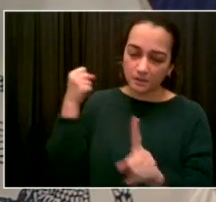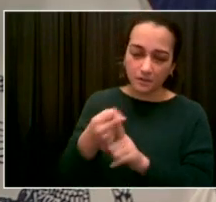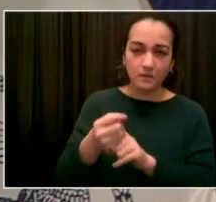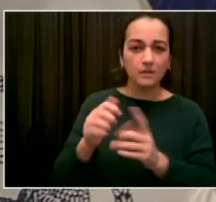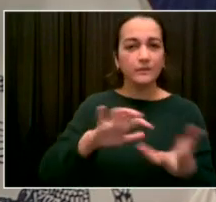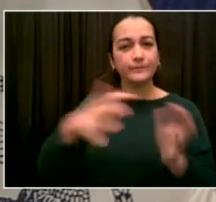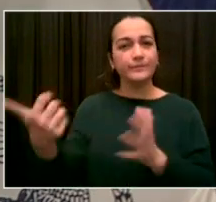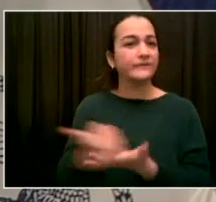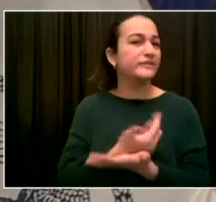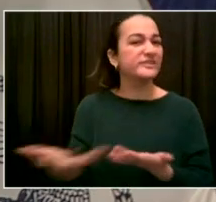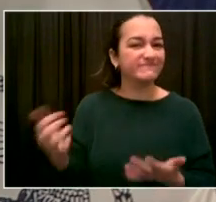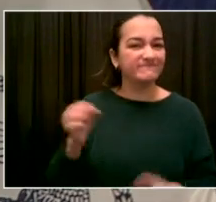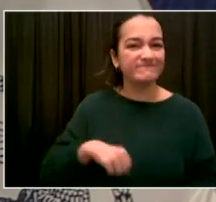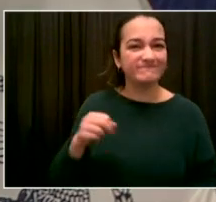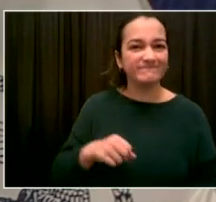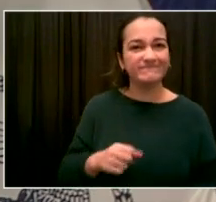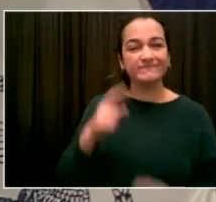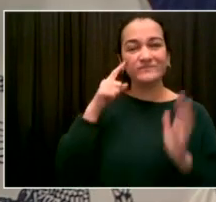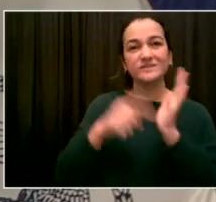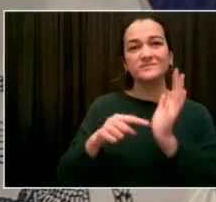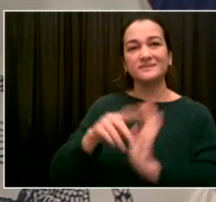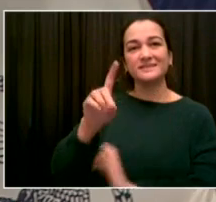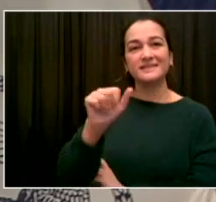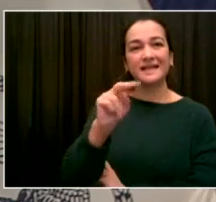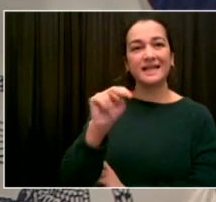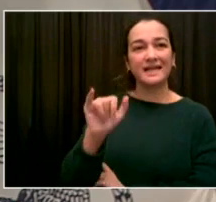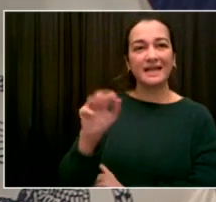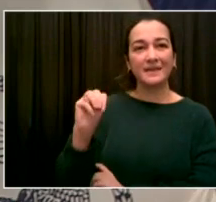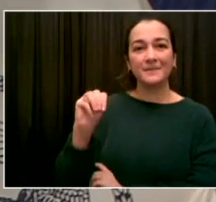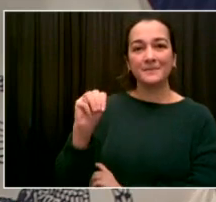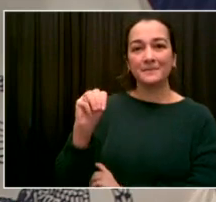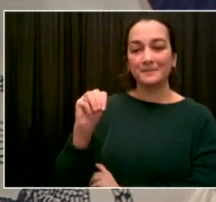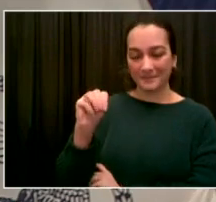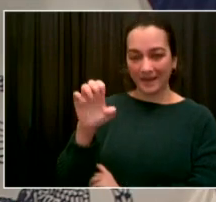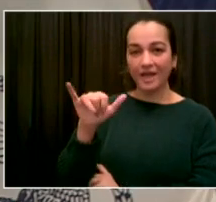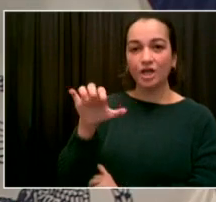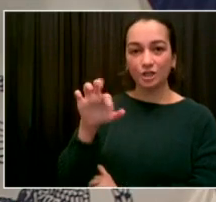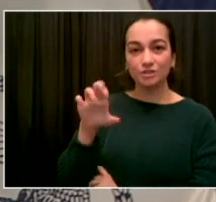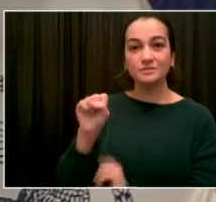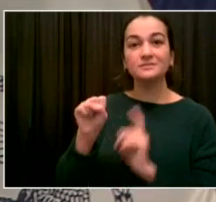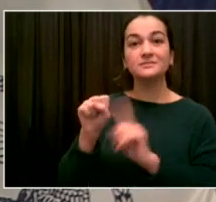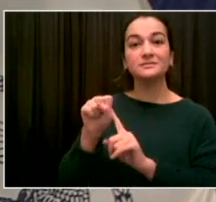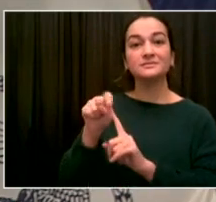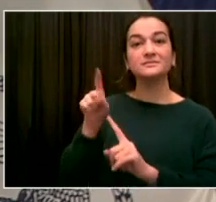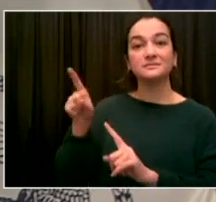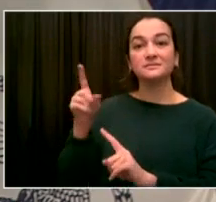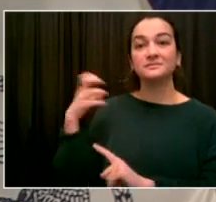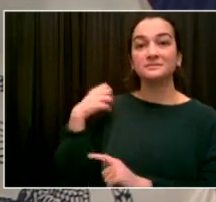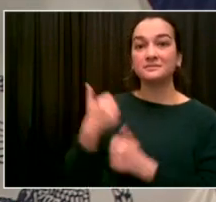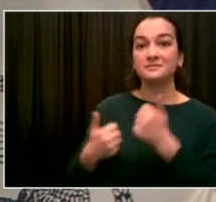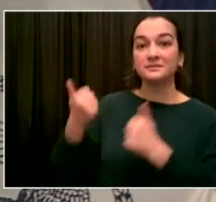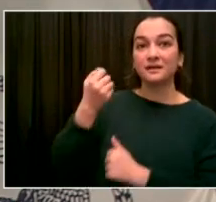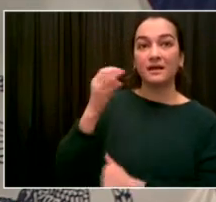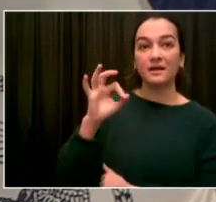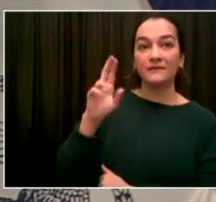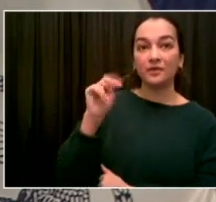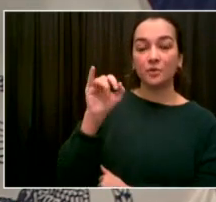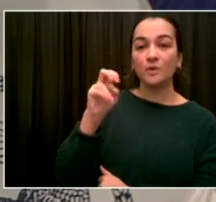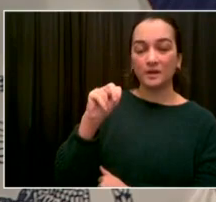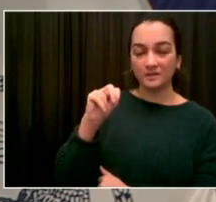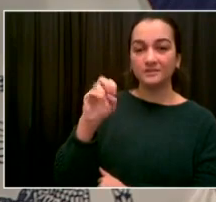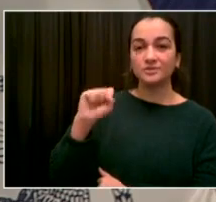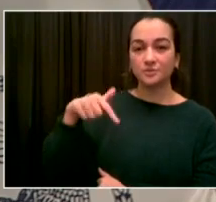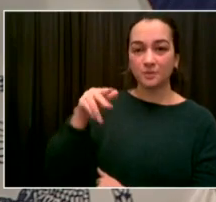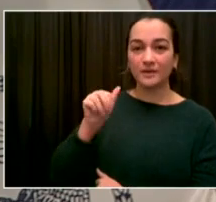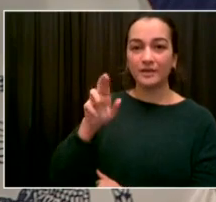Group, as the chair of our Economic Development Corporation. He's a fantastic business leader, also a guy with a great social conscience. I asked